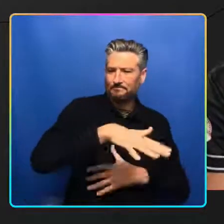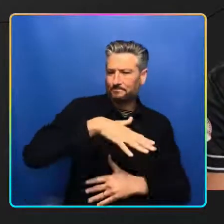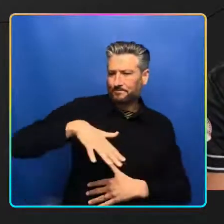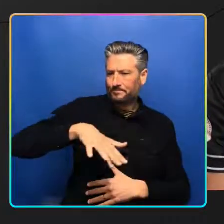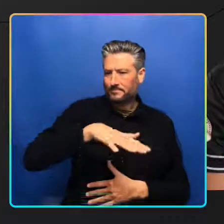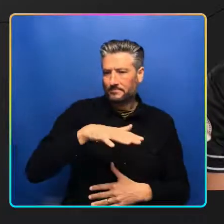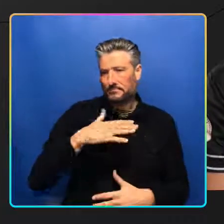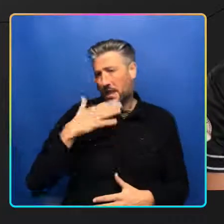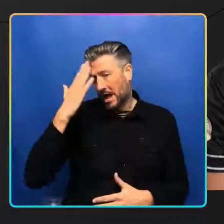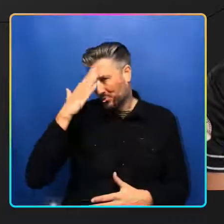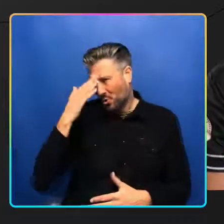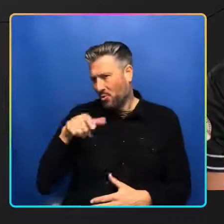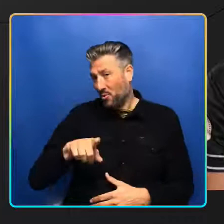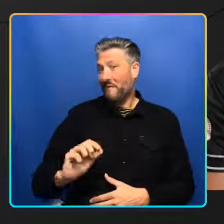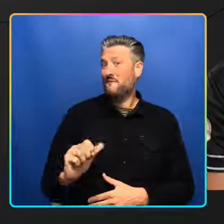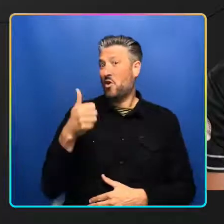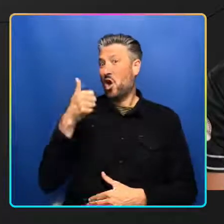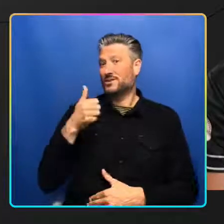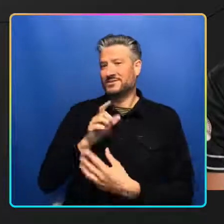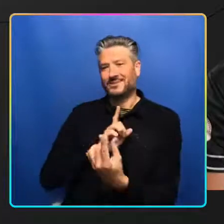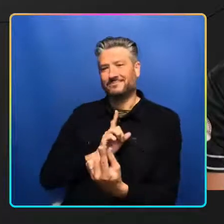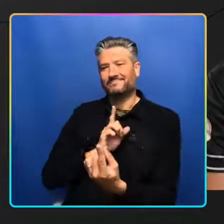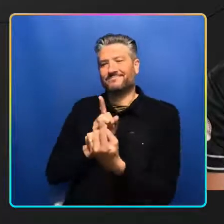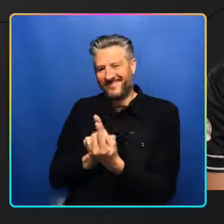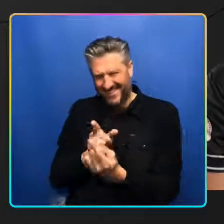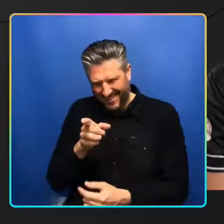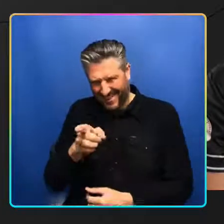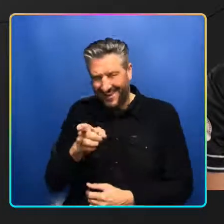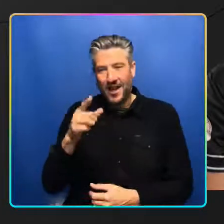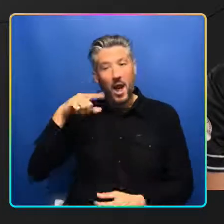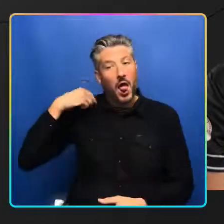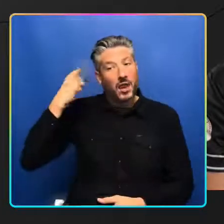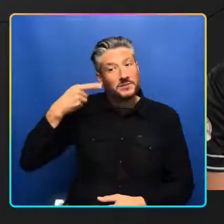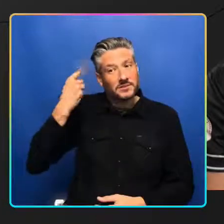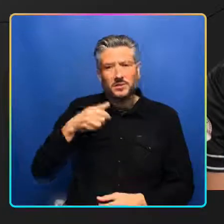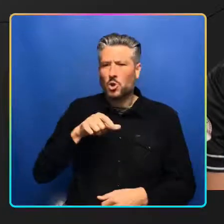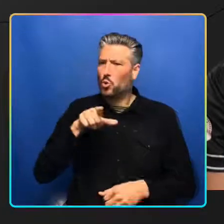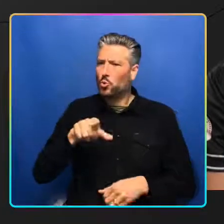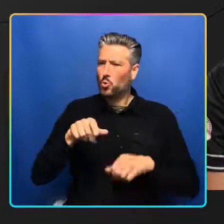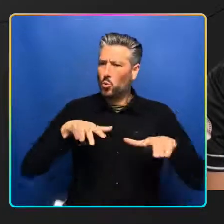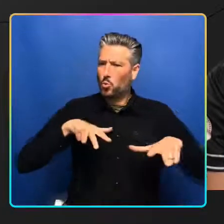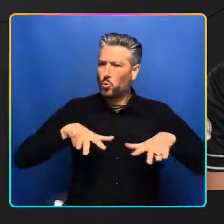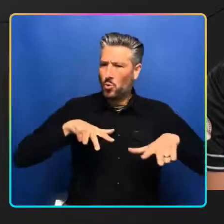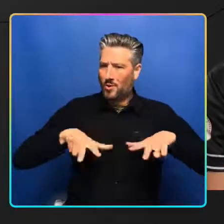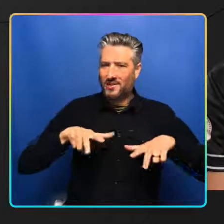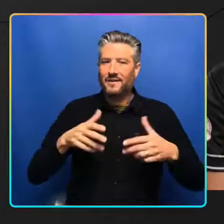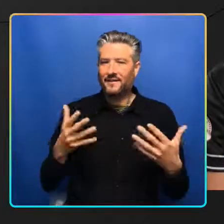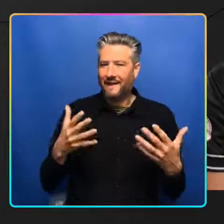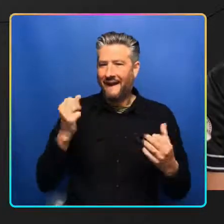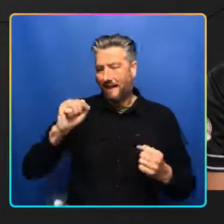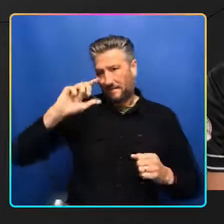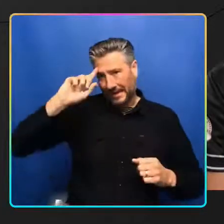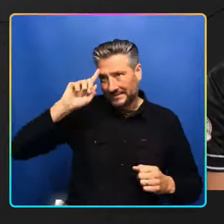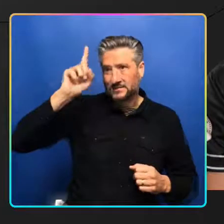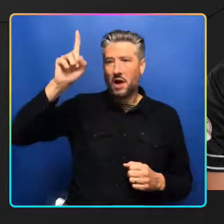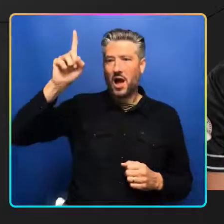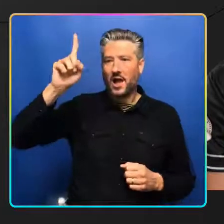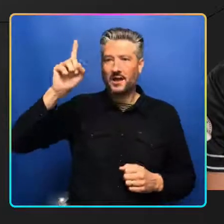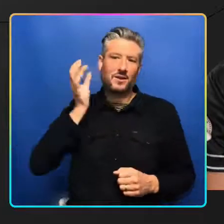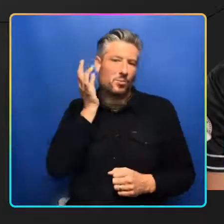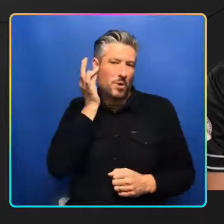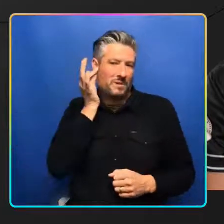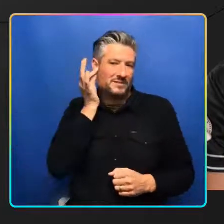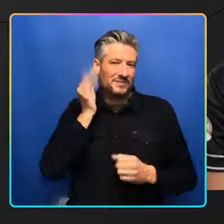Inspiring Women in Data Science community you used to run in London. And I just wanted to ask you, what's your perspective